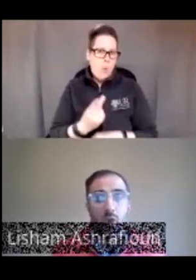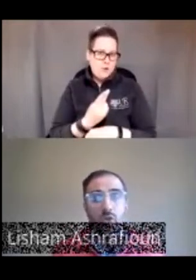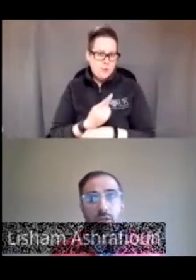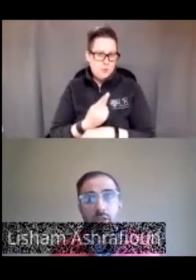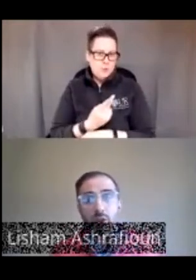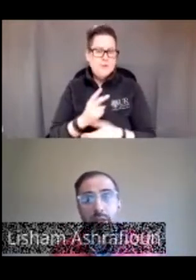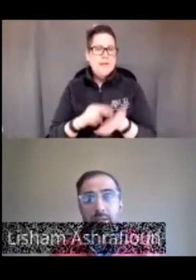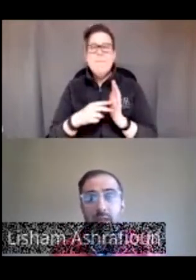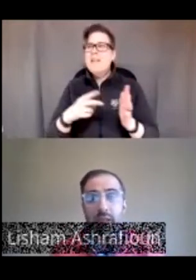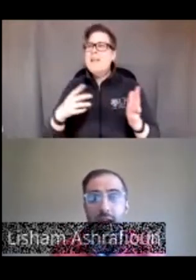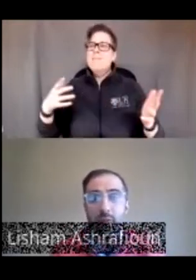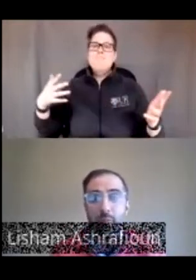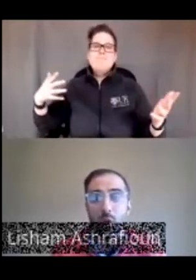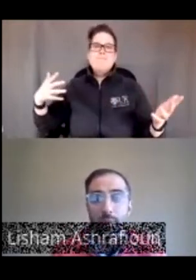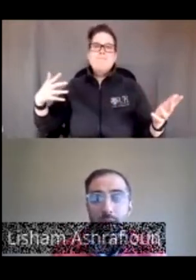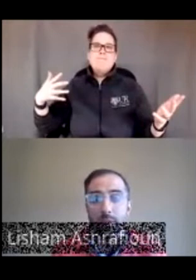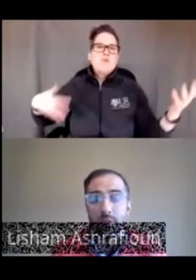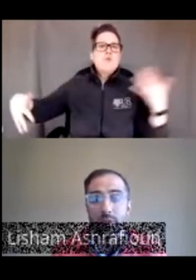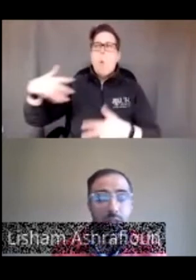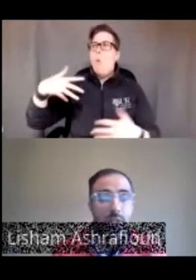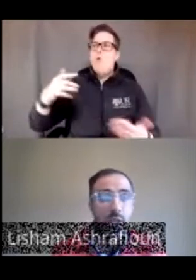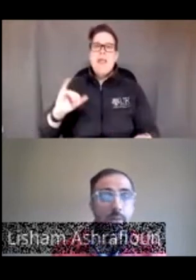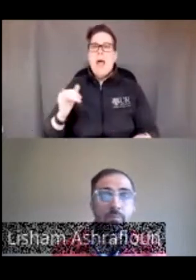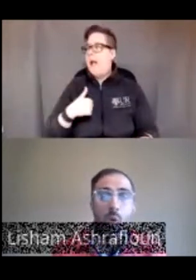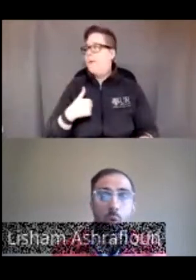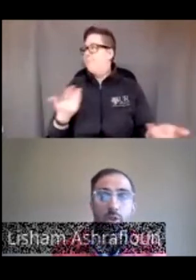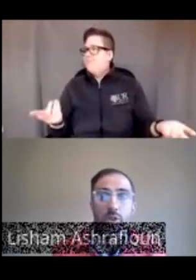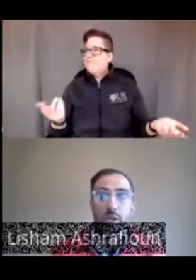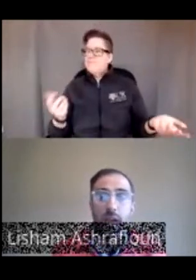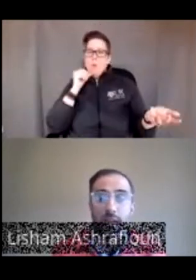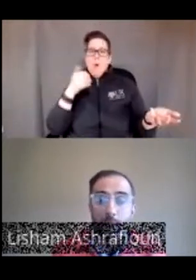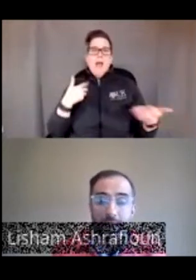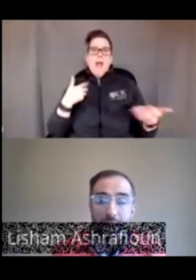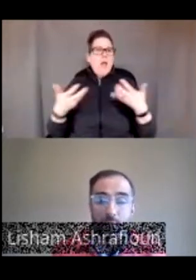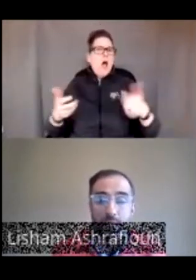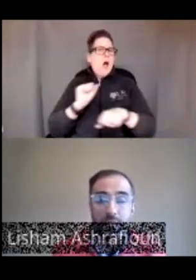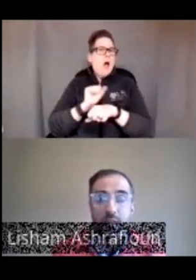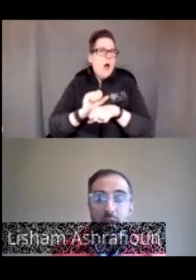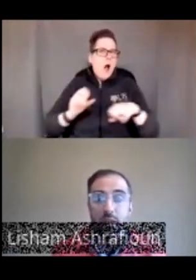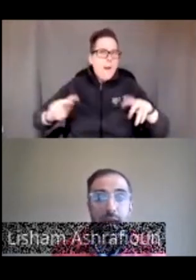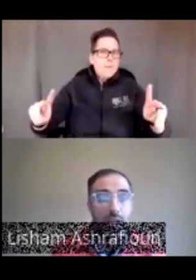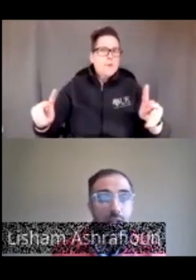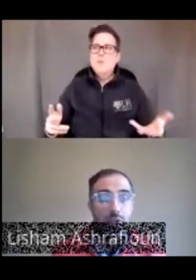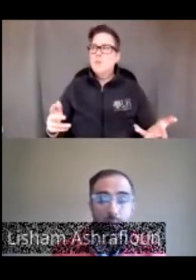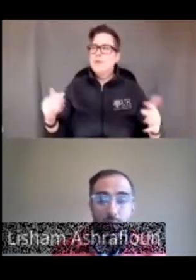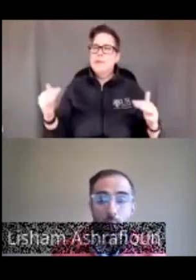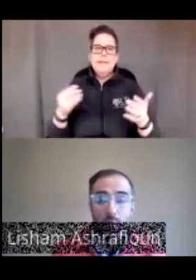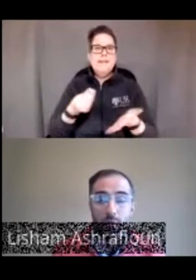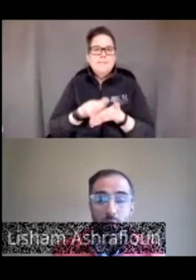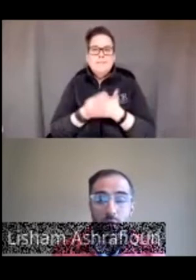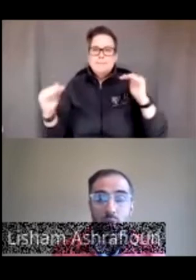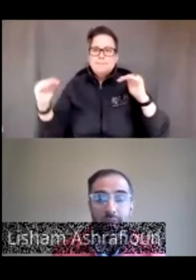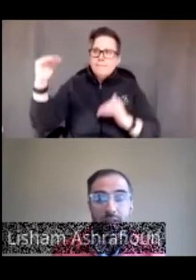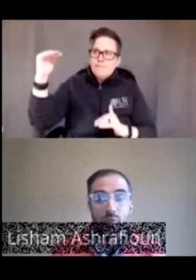scale social determinants like lack of employment opportunities or socioeconomic inequities that can contribute to